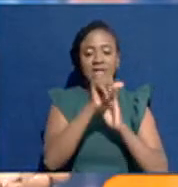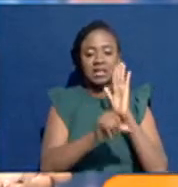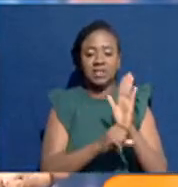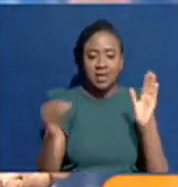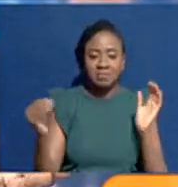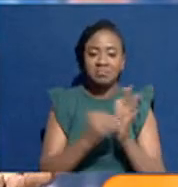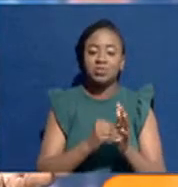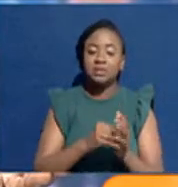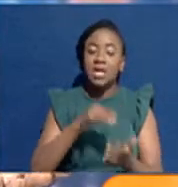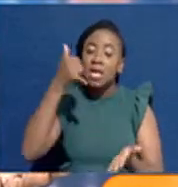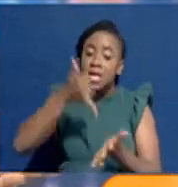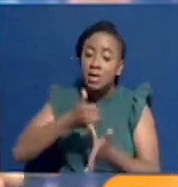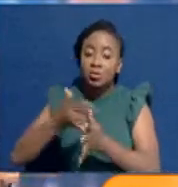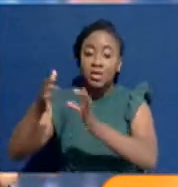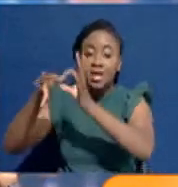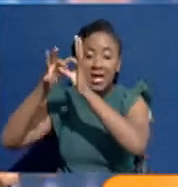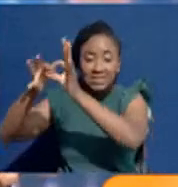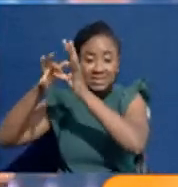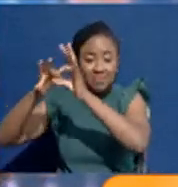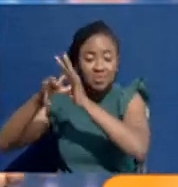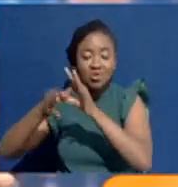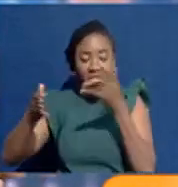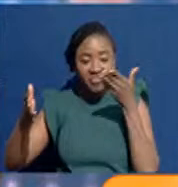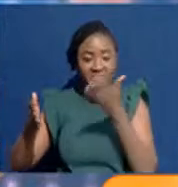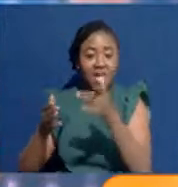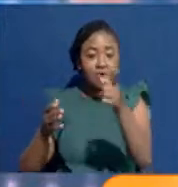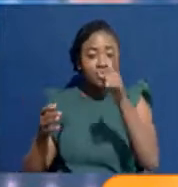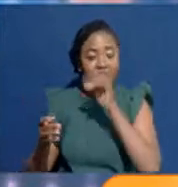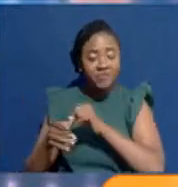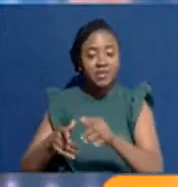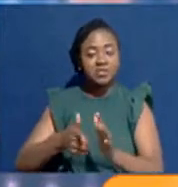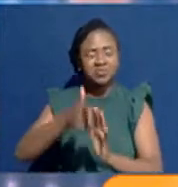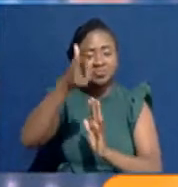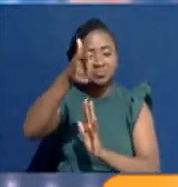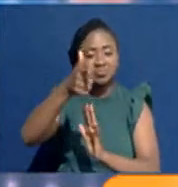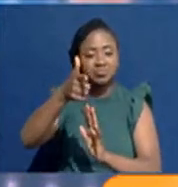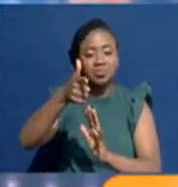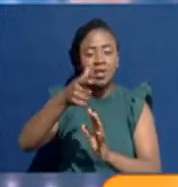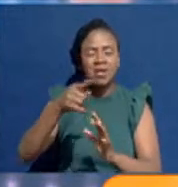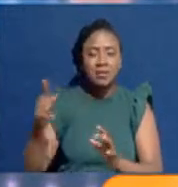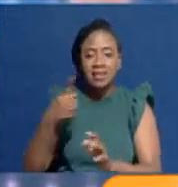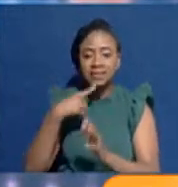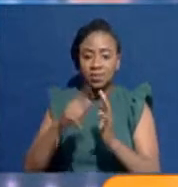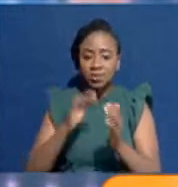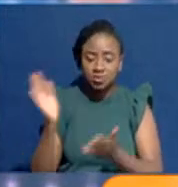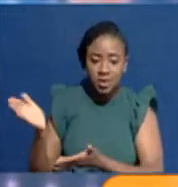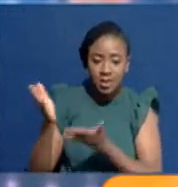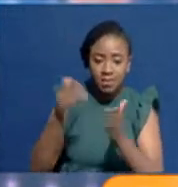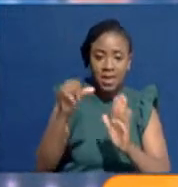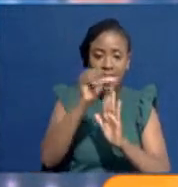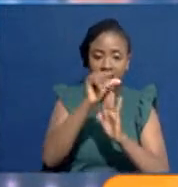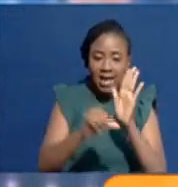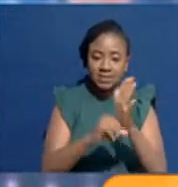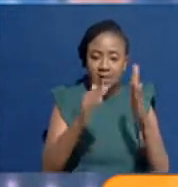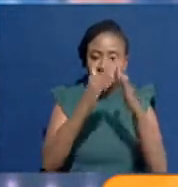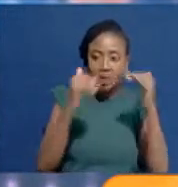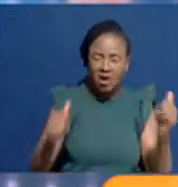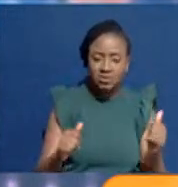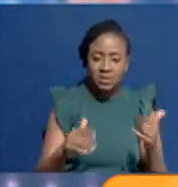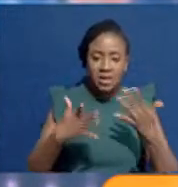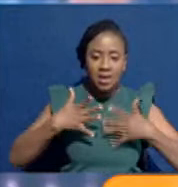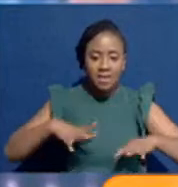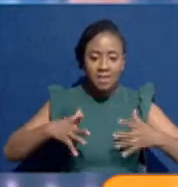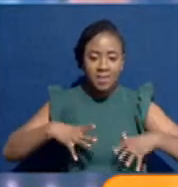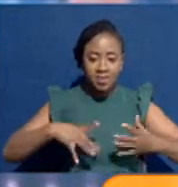coalition... it's on record, you actually aired it when they said they'll bring the housing agenda where